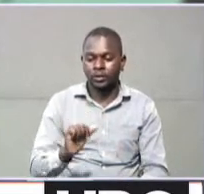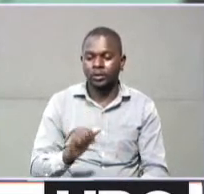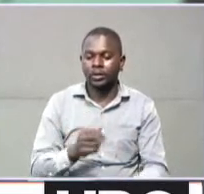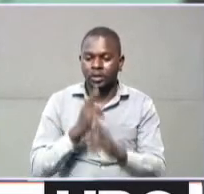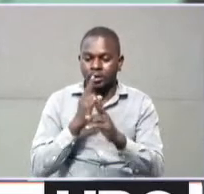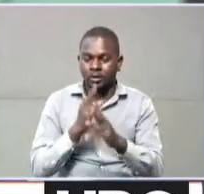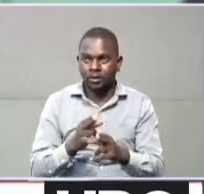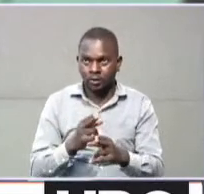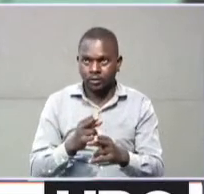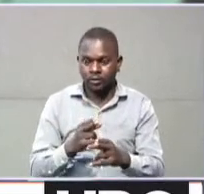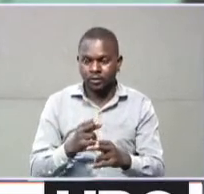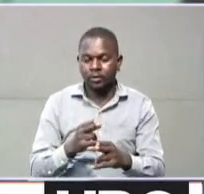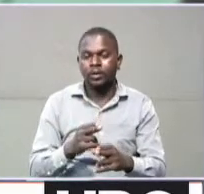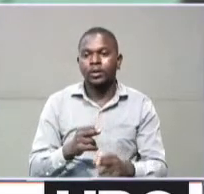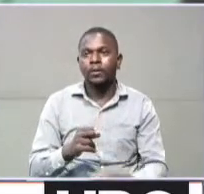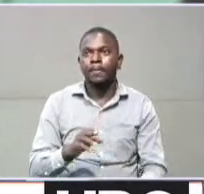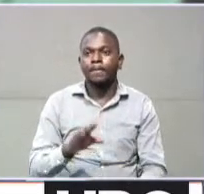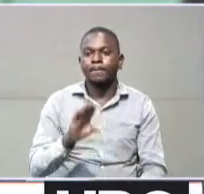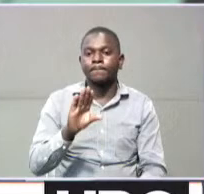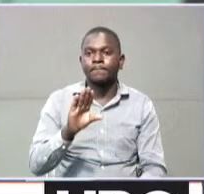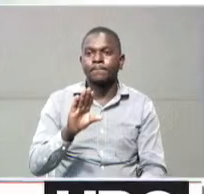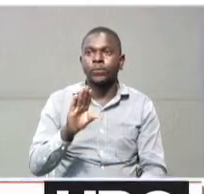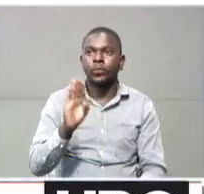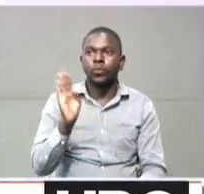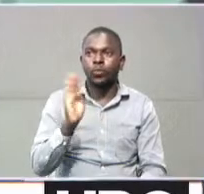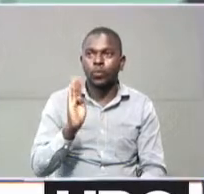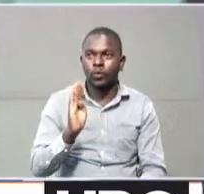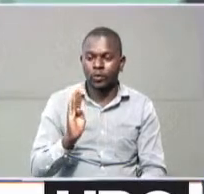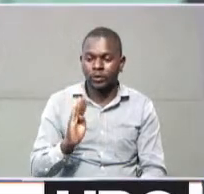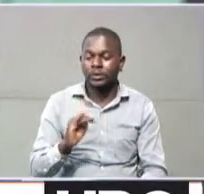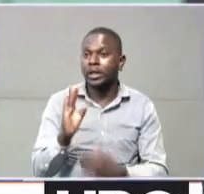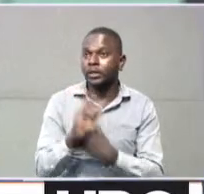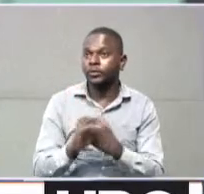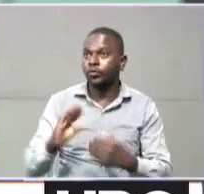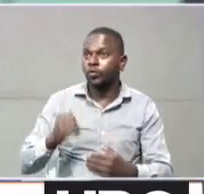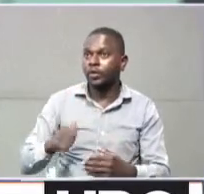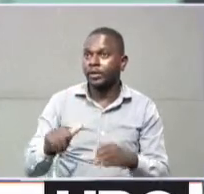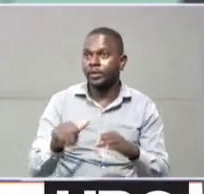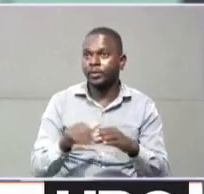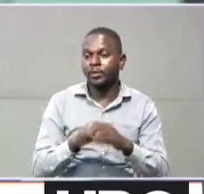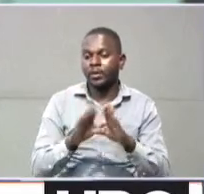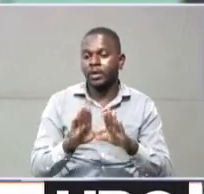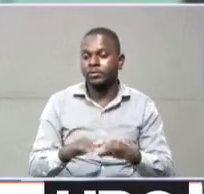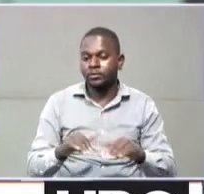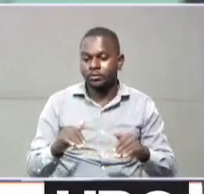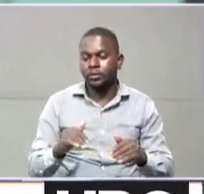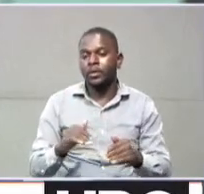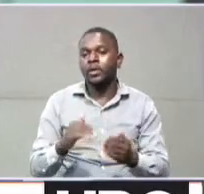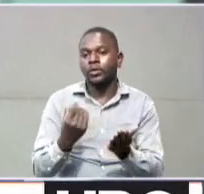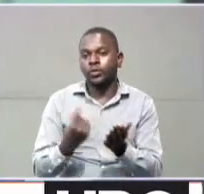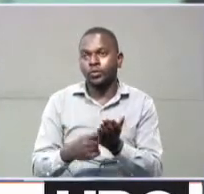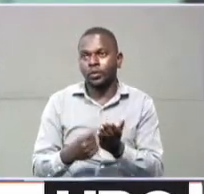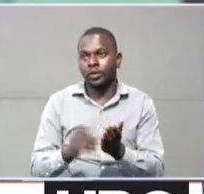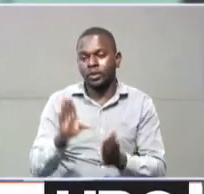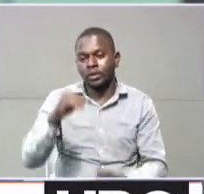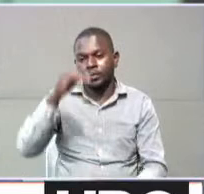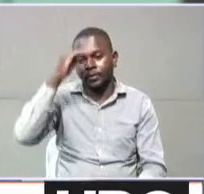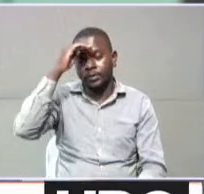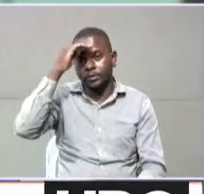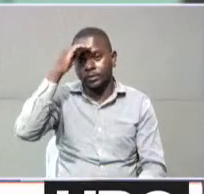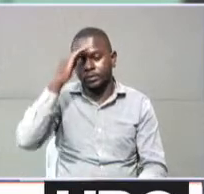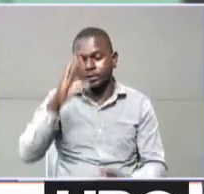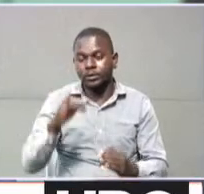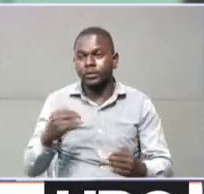honorability indoher police district women mp was like the uganda police force